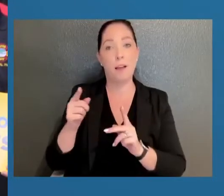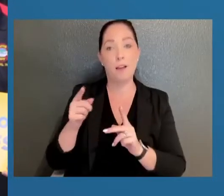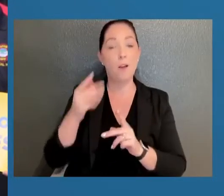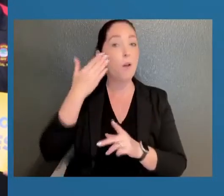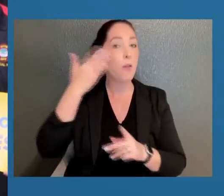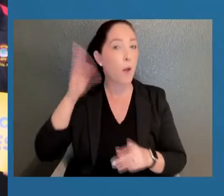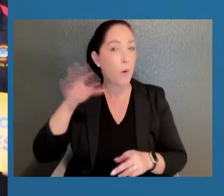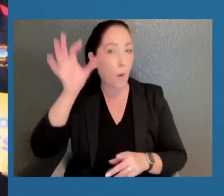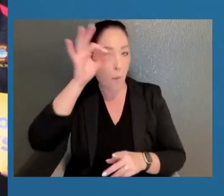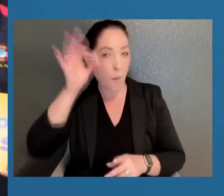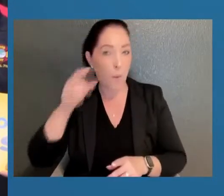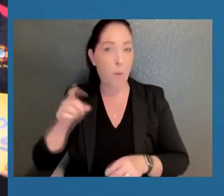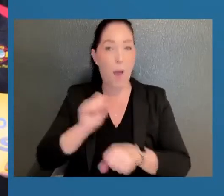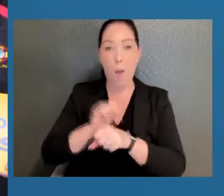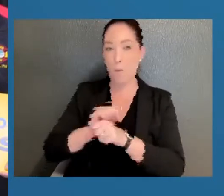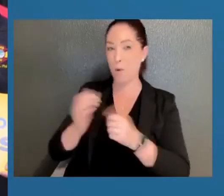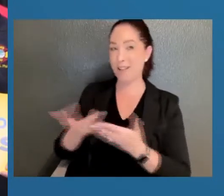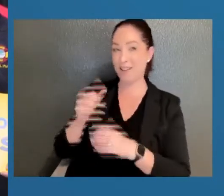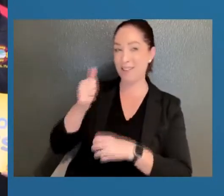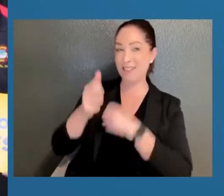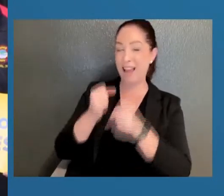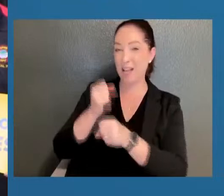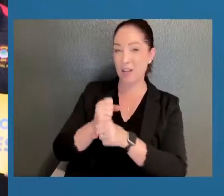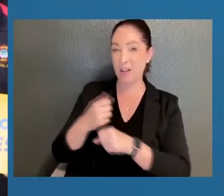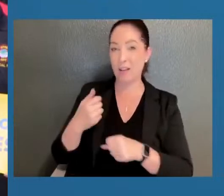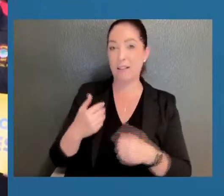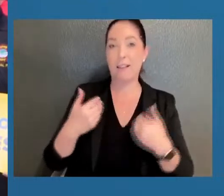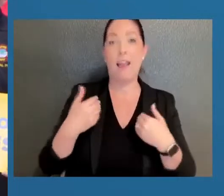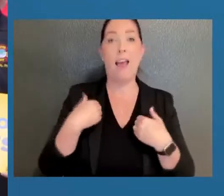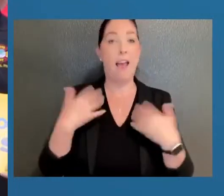so I'm glad to be back home. I have a health center in Lockport,